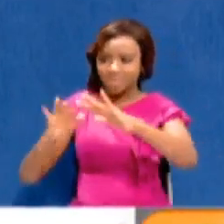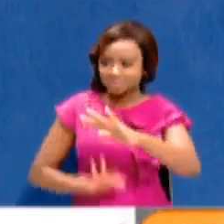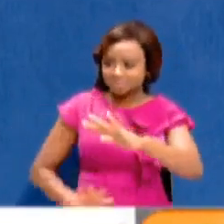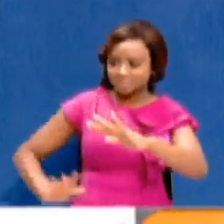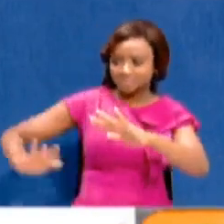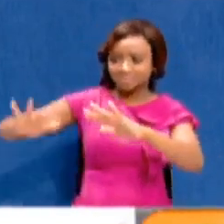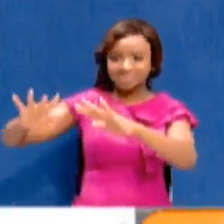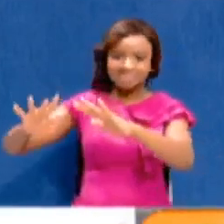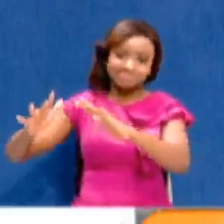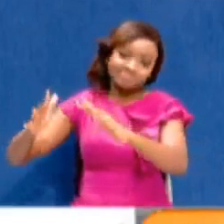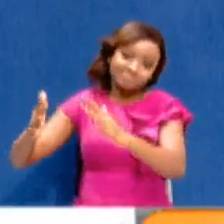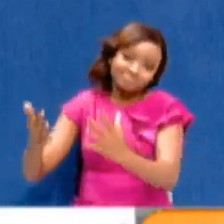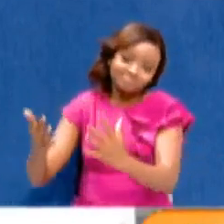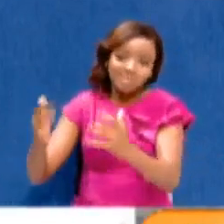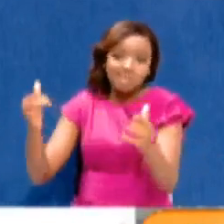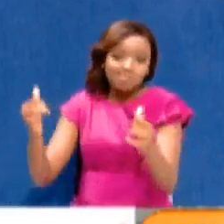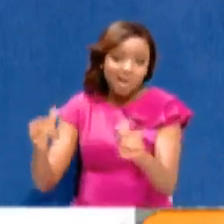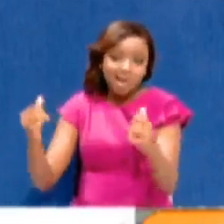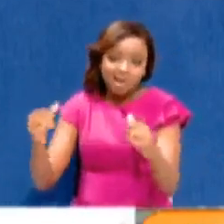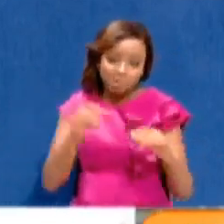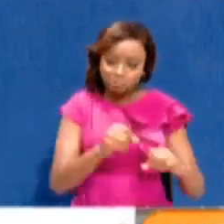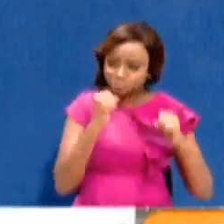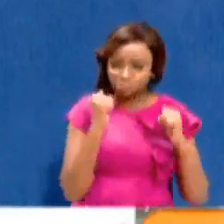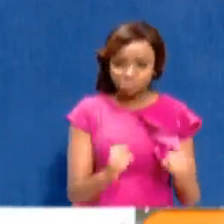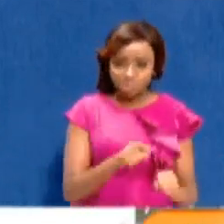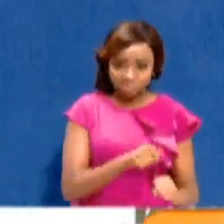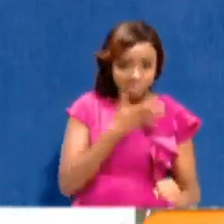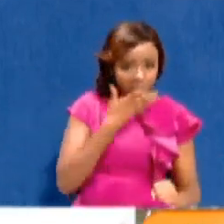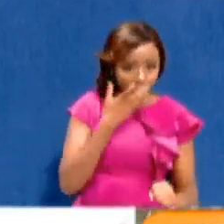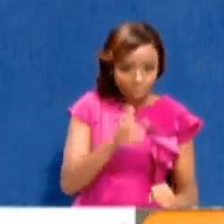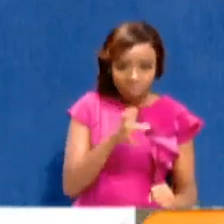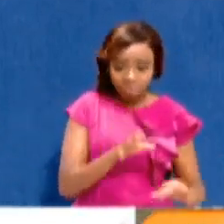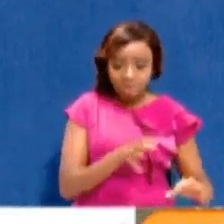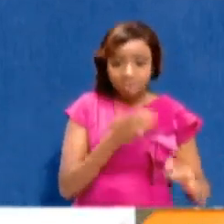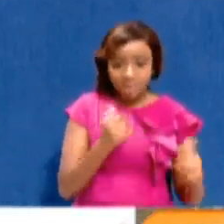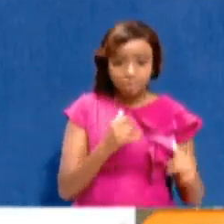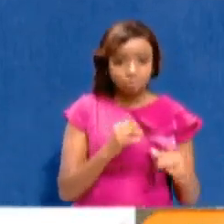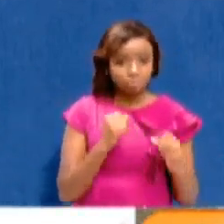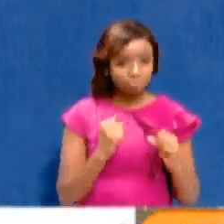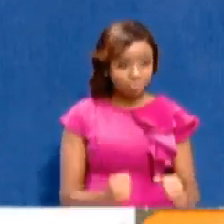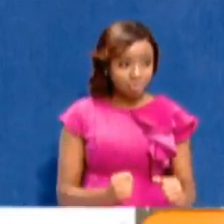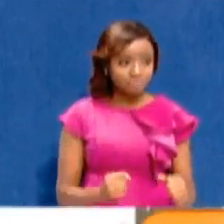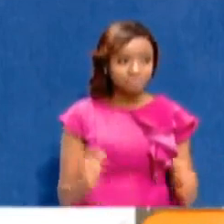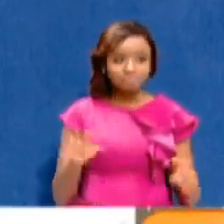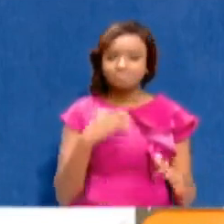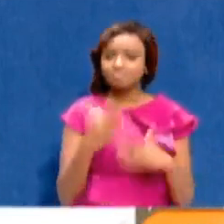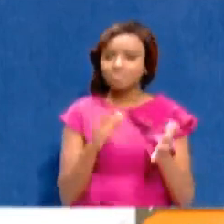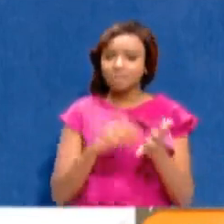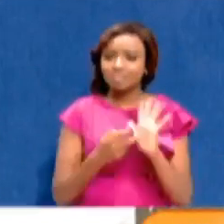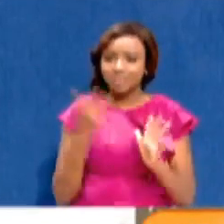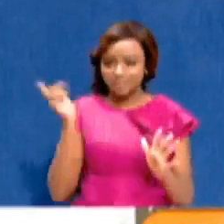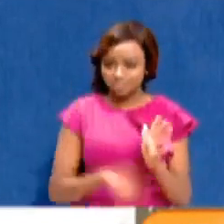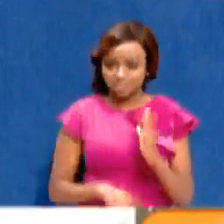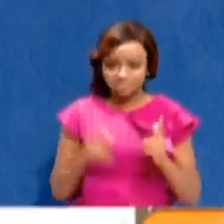country, still not as dominant as it should be. Now, what does that mean then for the